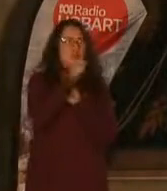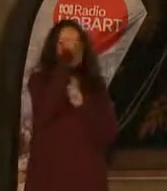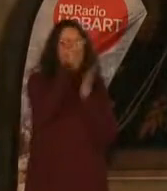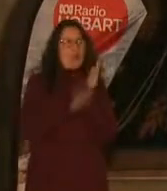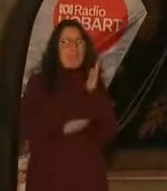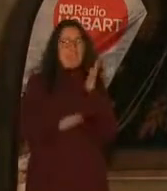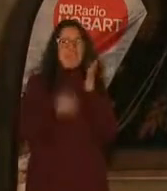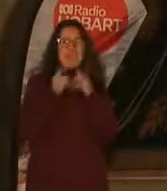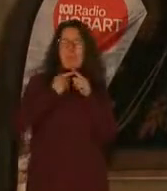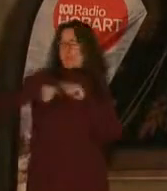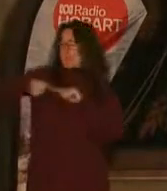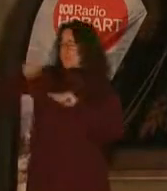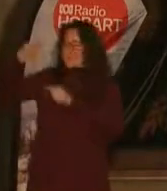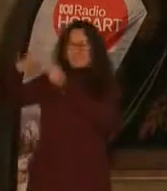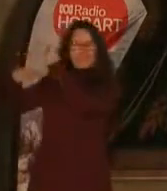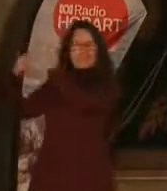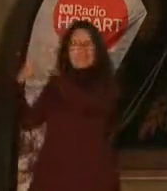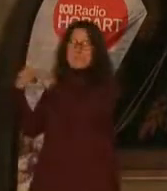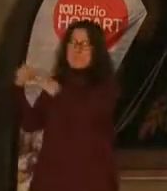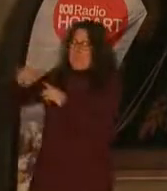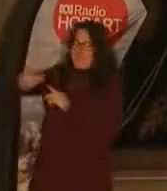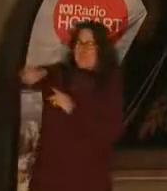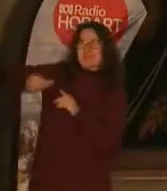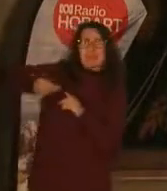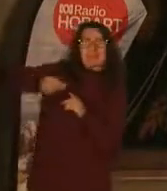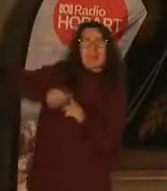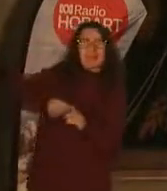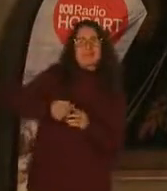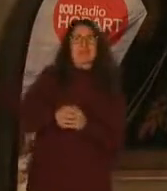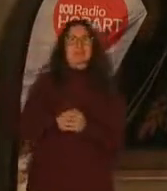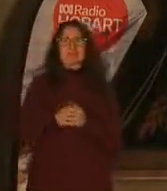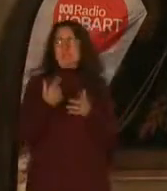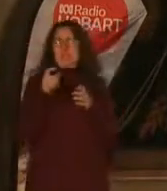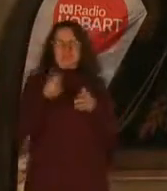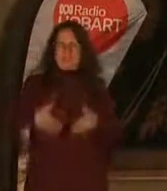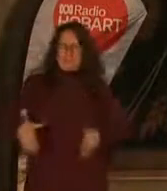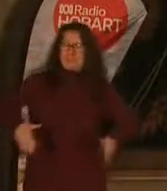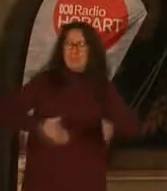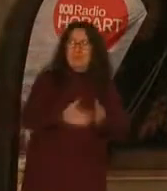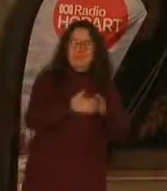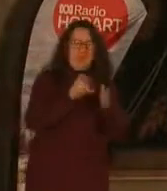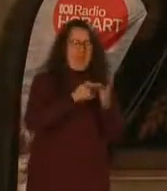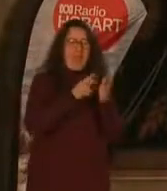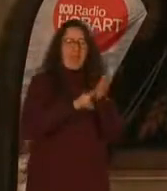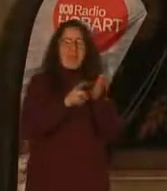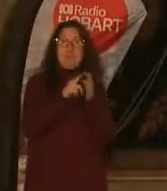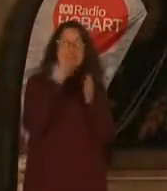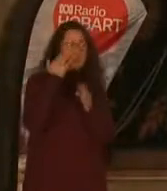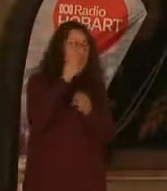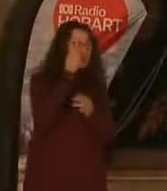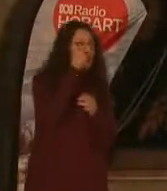passed on. And the canoe is a great example of that. So for people that don't know the story of the Tuilini, the canoe that's on